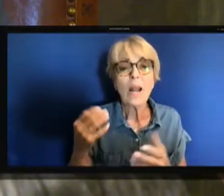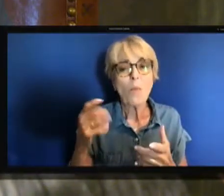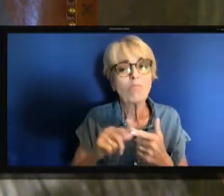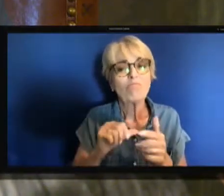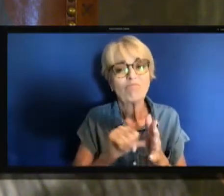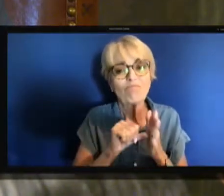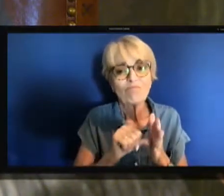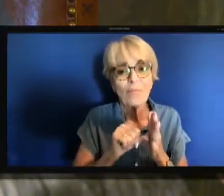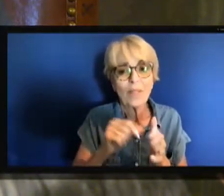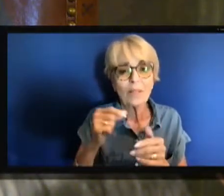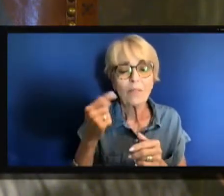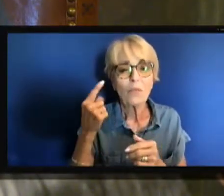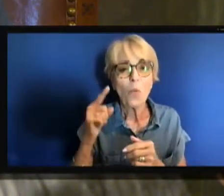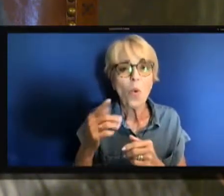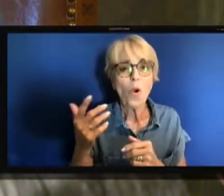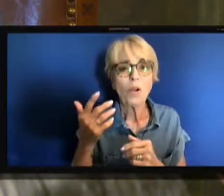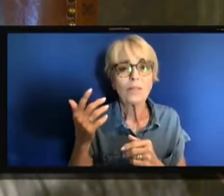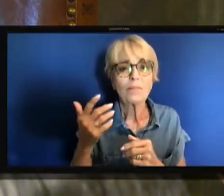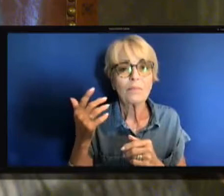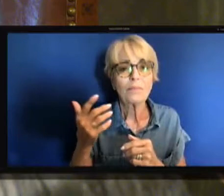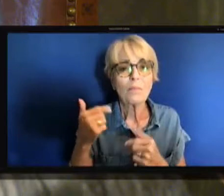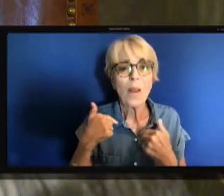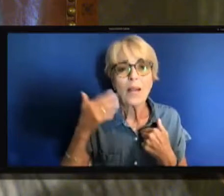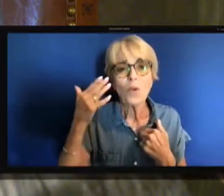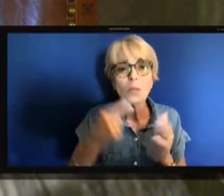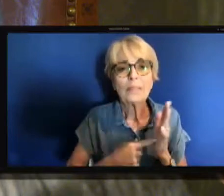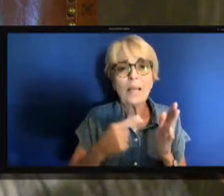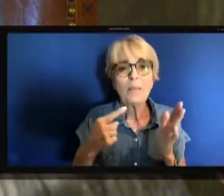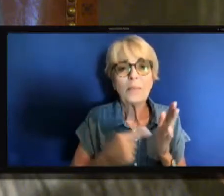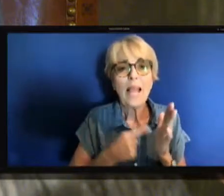for, I know sometimes it can